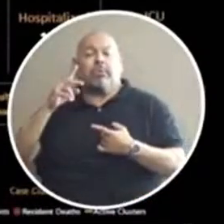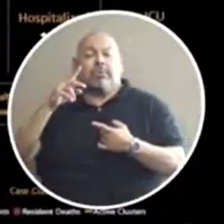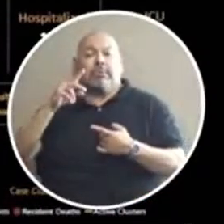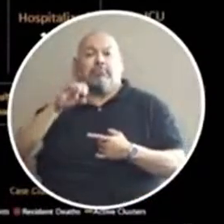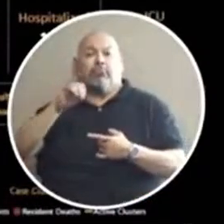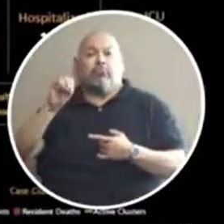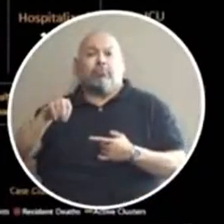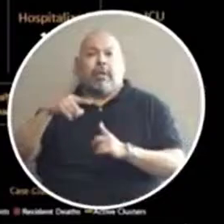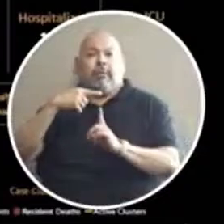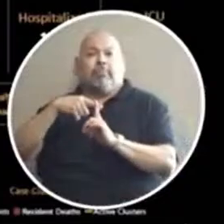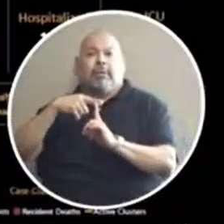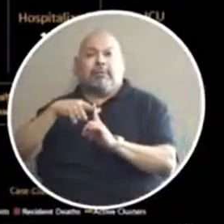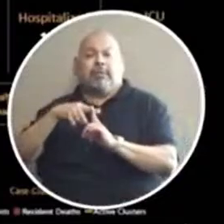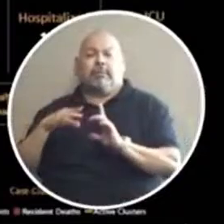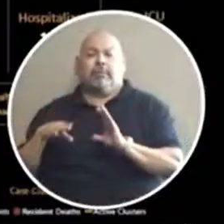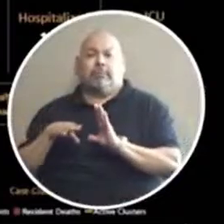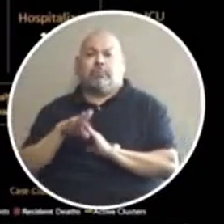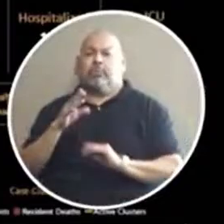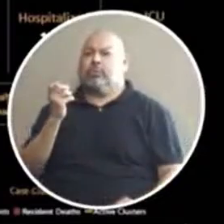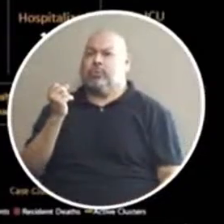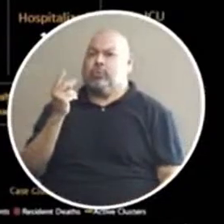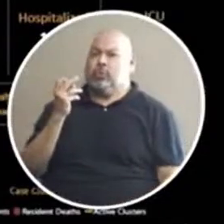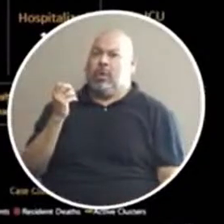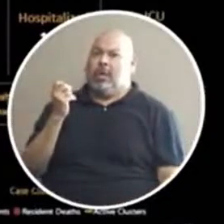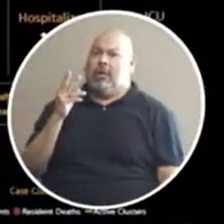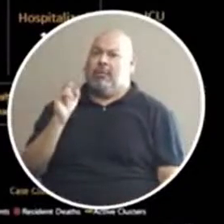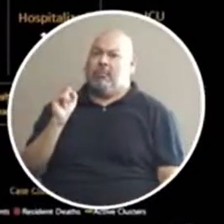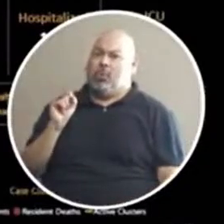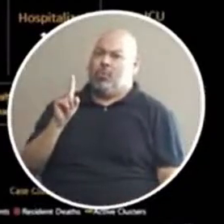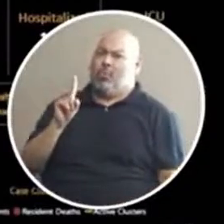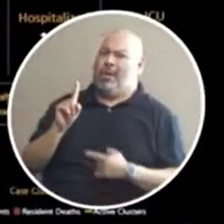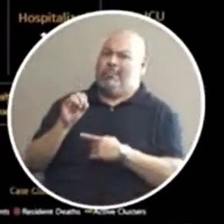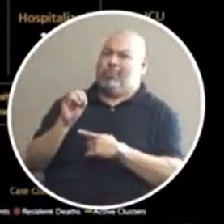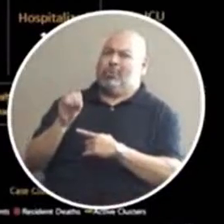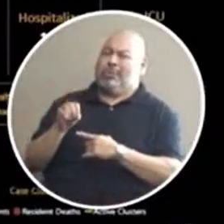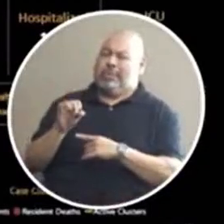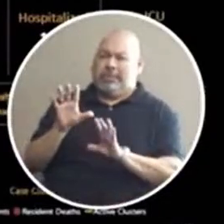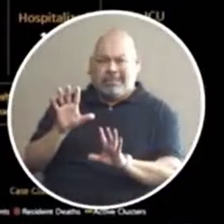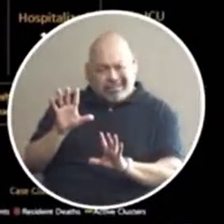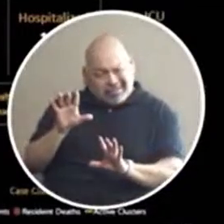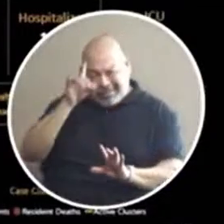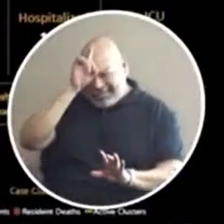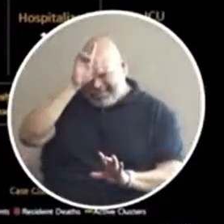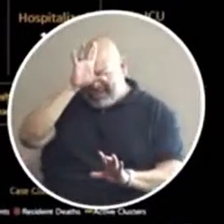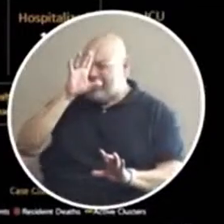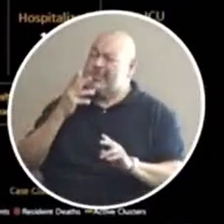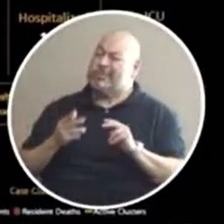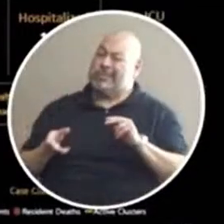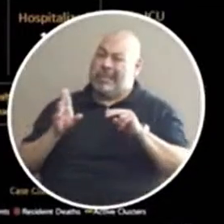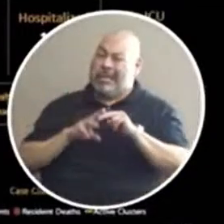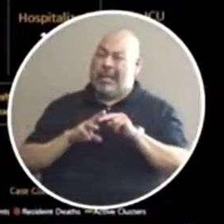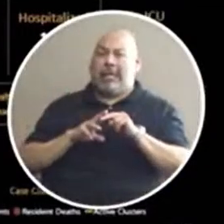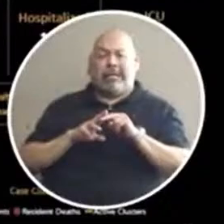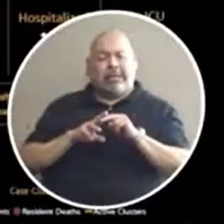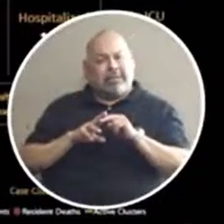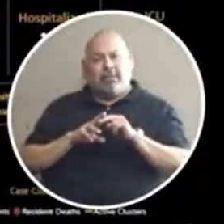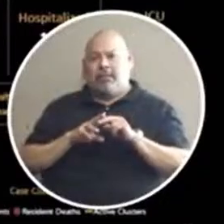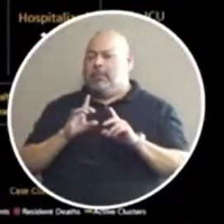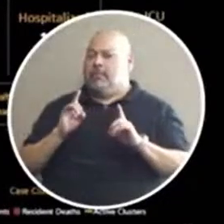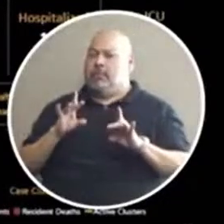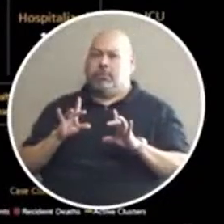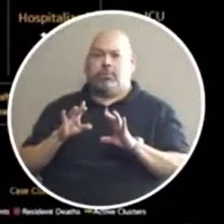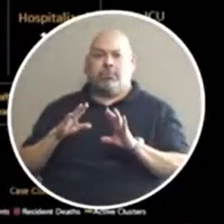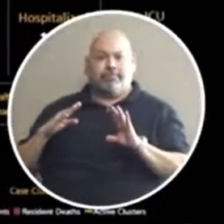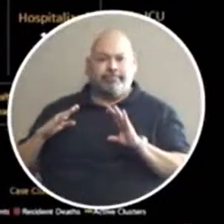rate has climbed out to 12.1%. It is very high and continues to